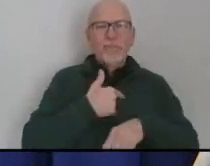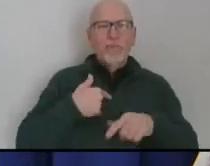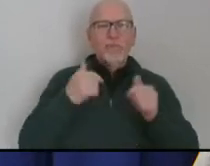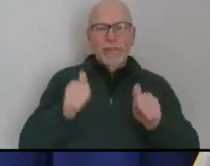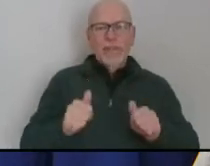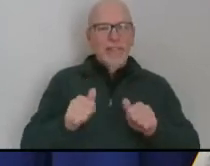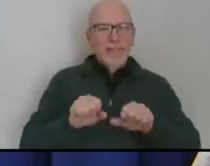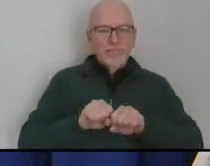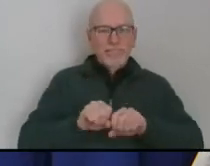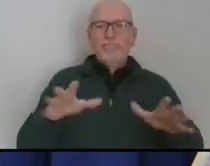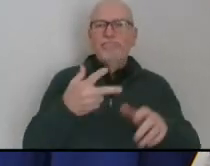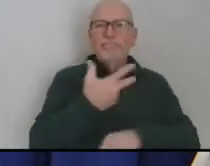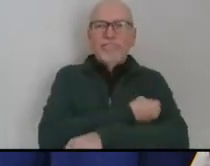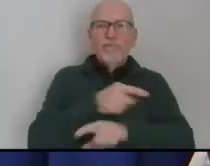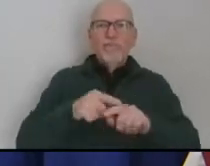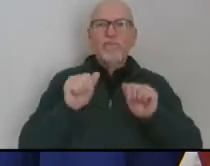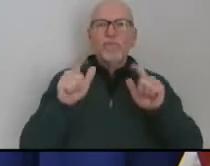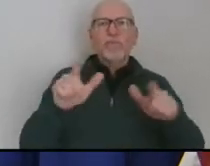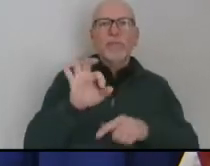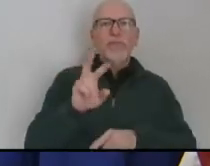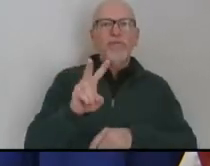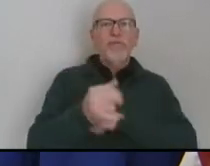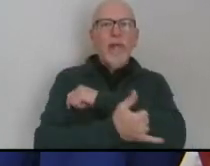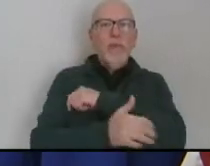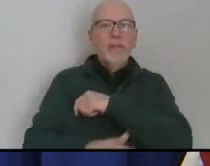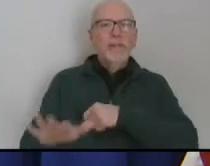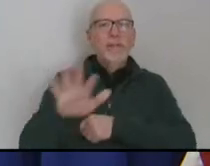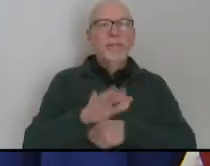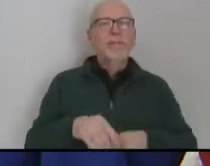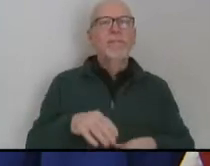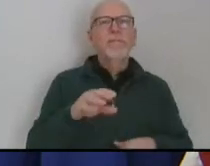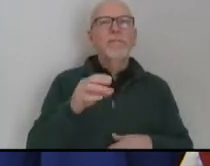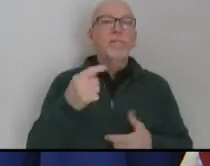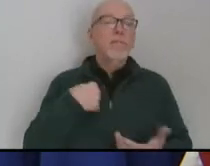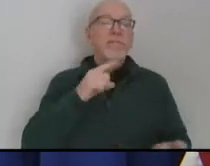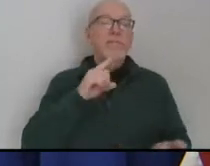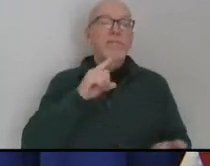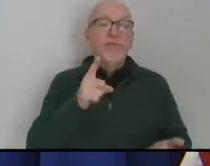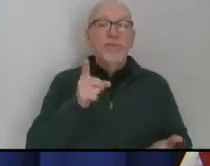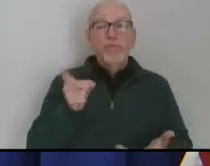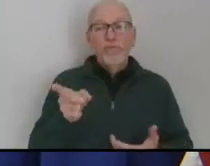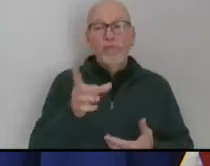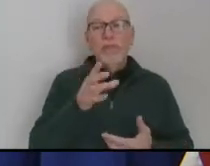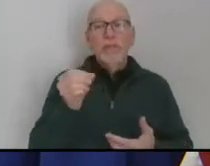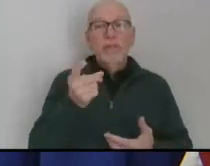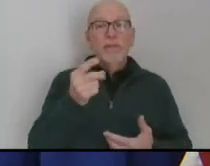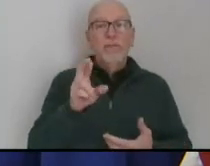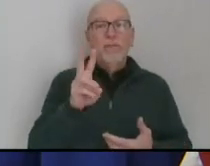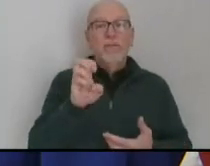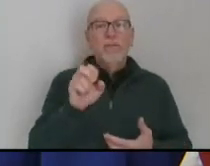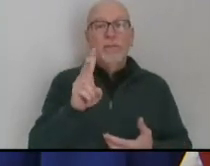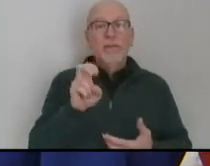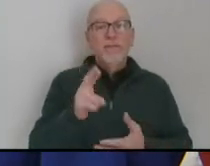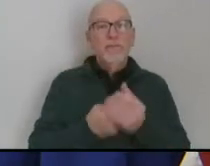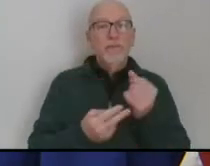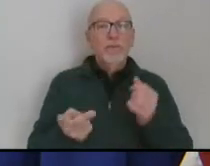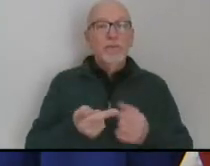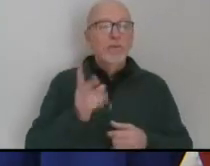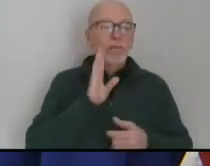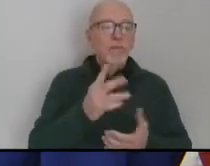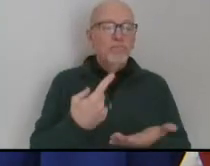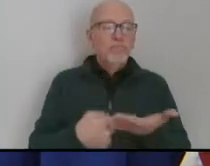to all 92 counties. And I'm sure you and Dr. Weaver will go over this,